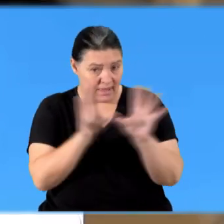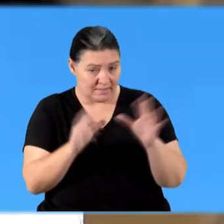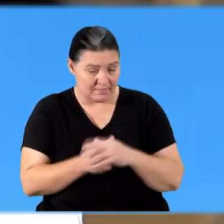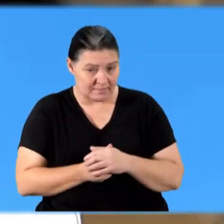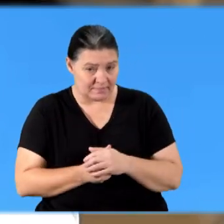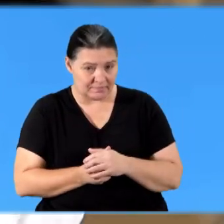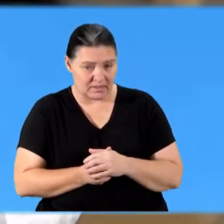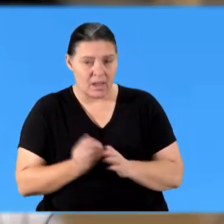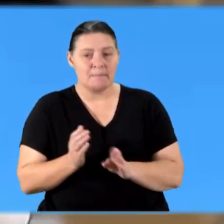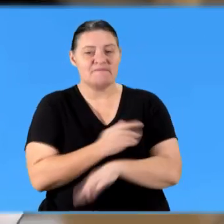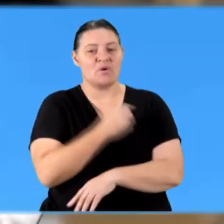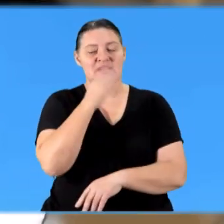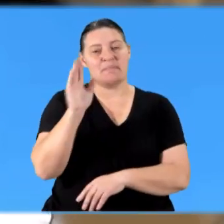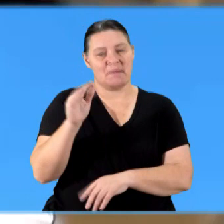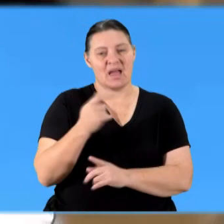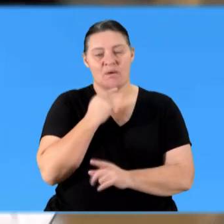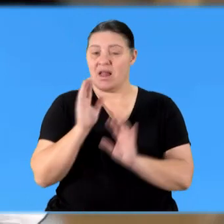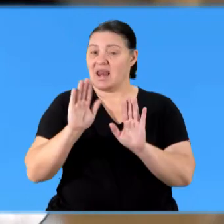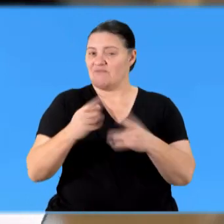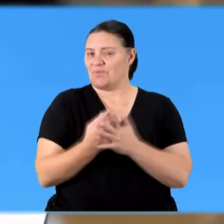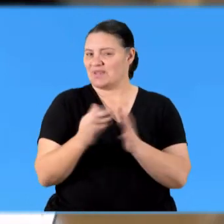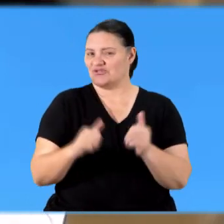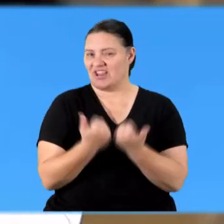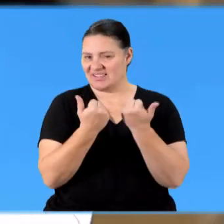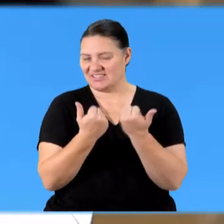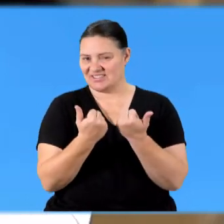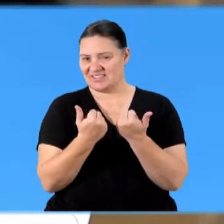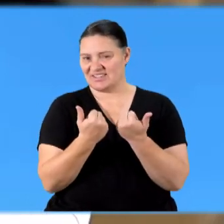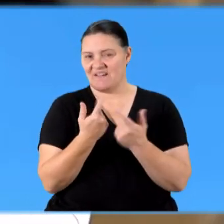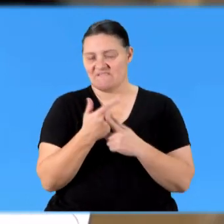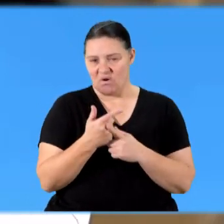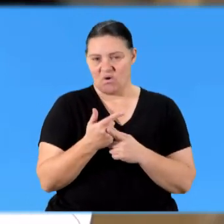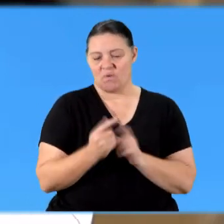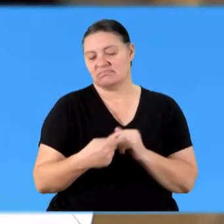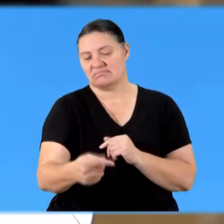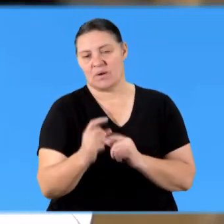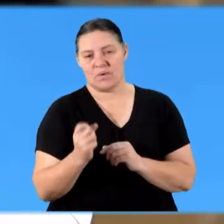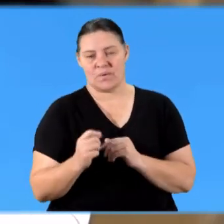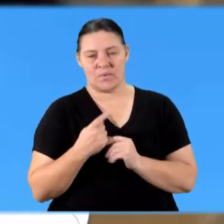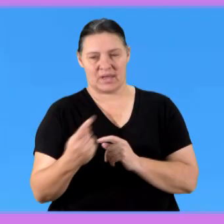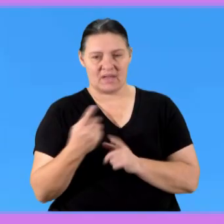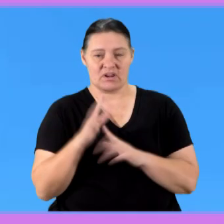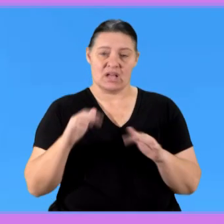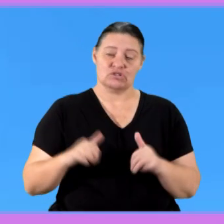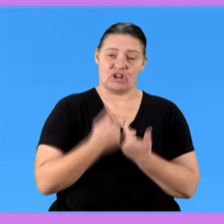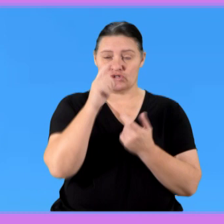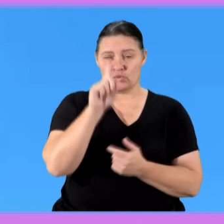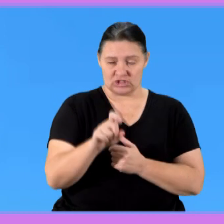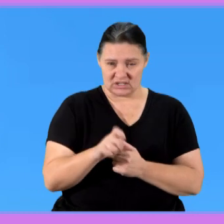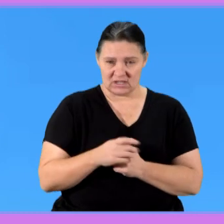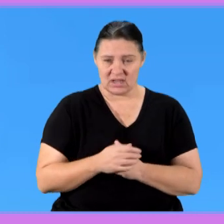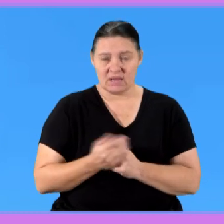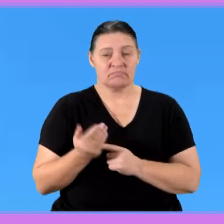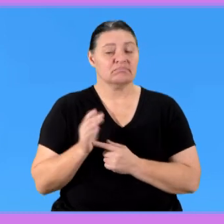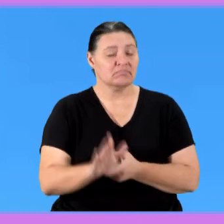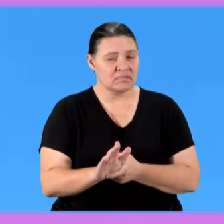is all clear to you. Guys, before I say goodbye, I would like to leave you with a challenge for this upcoming week. So in this challenge question,